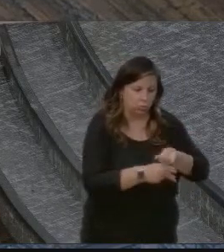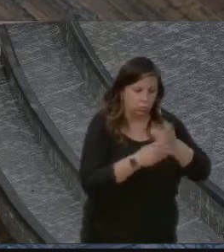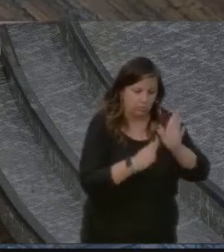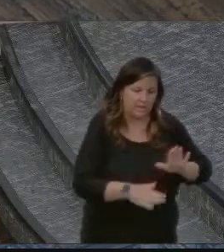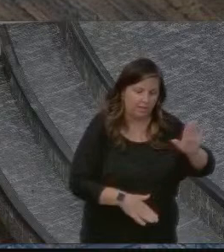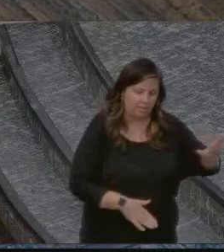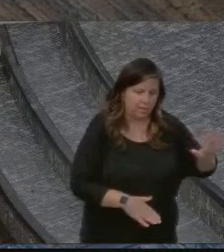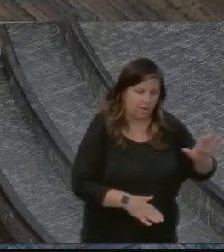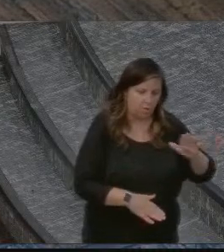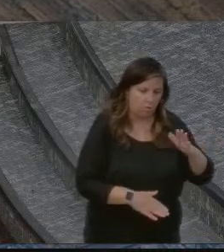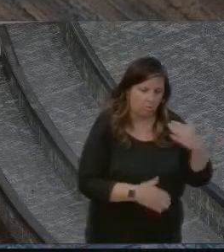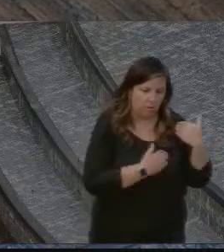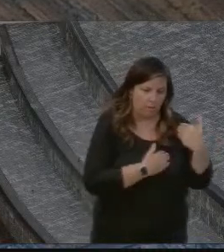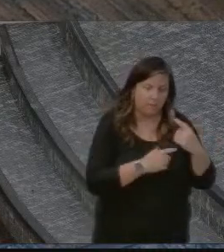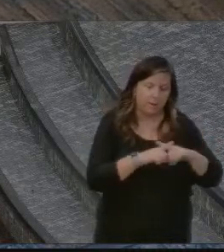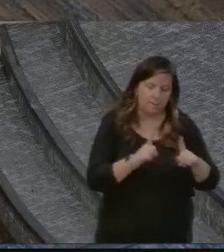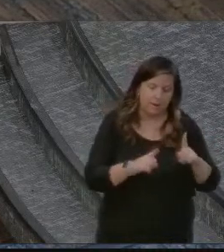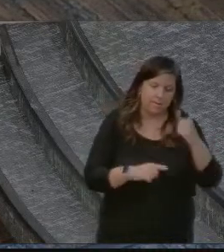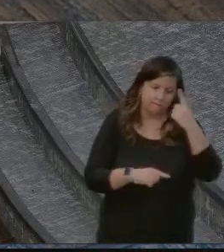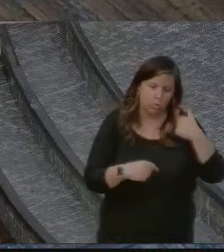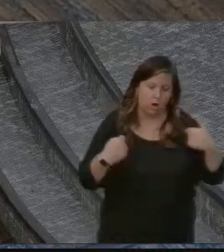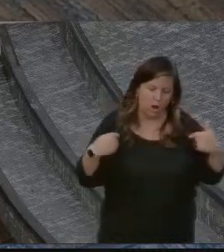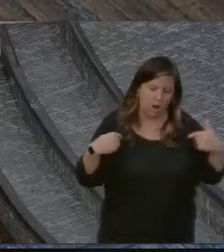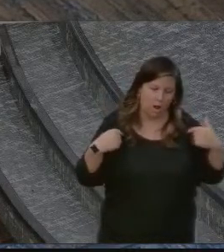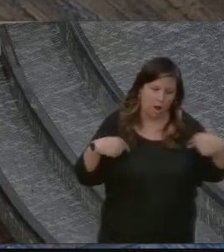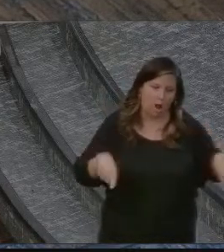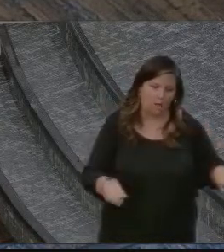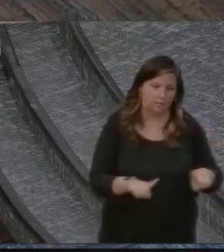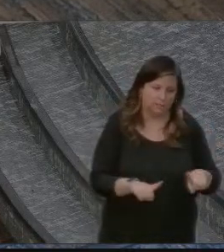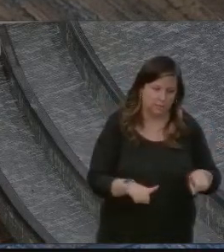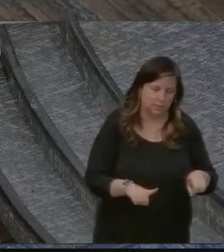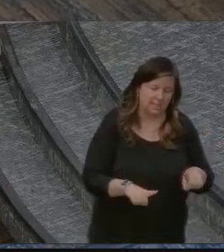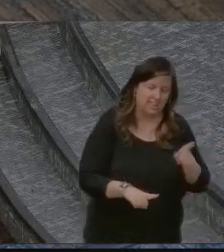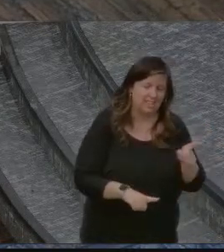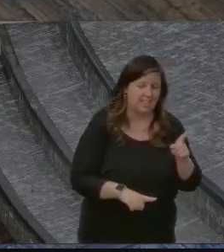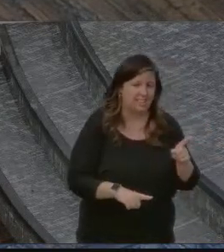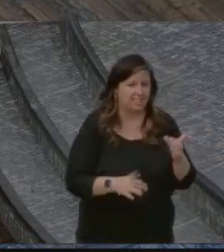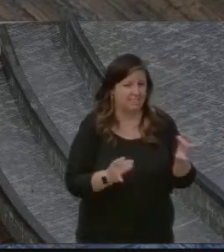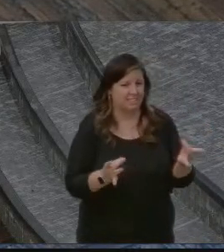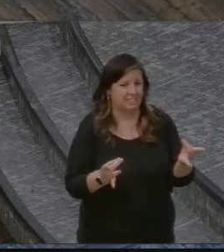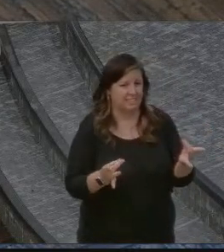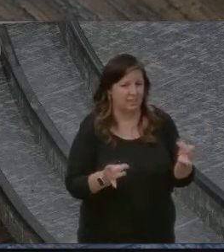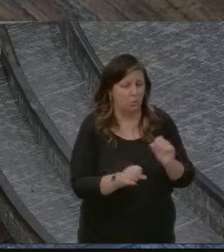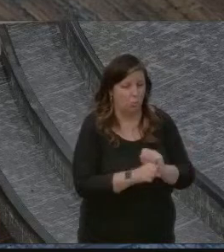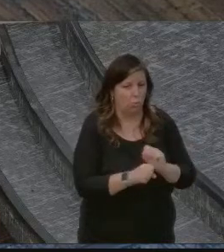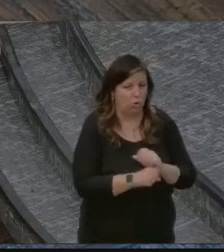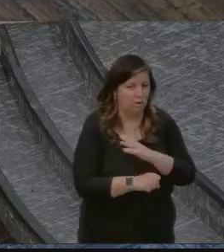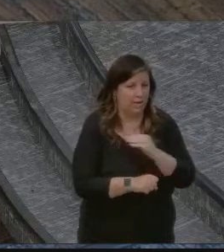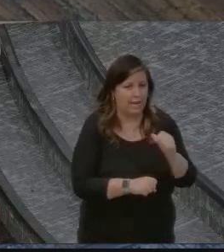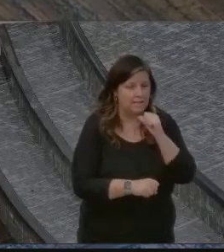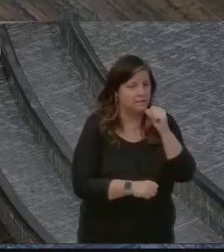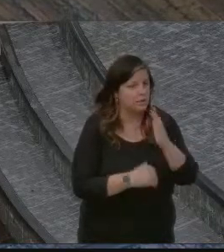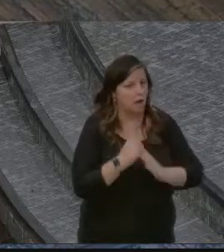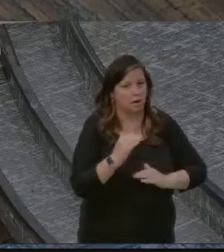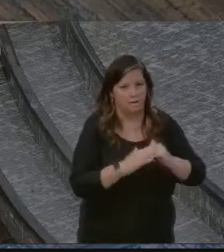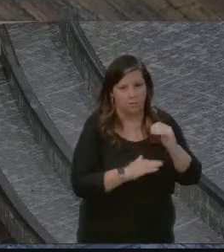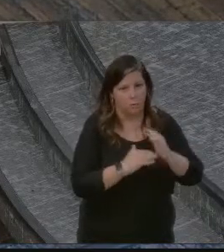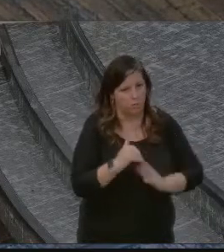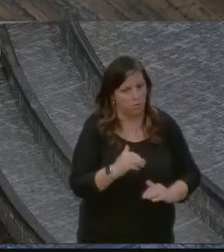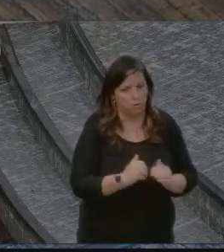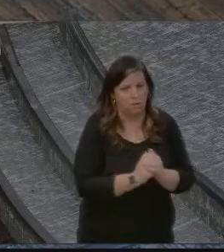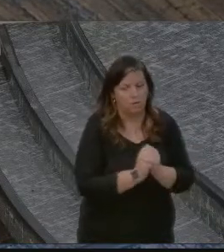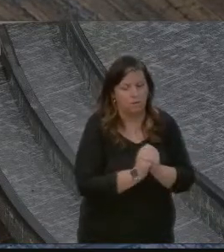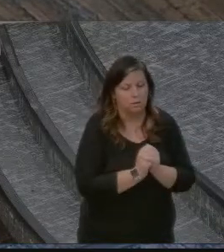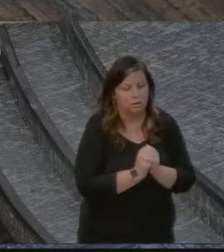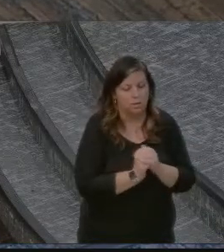to me, this is delicate work and it's very uncomfortable work. And